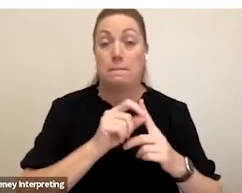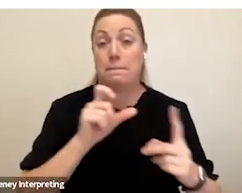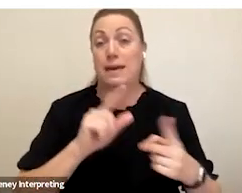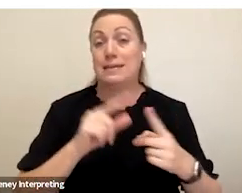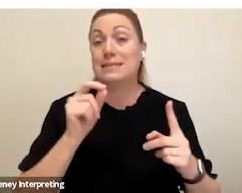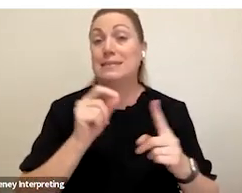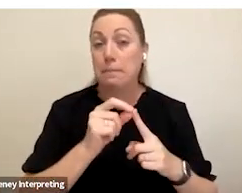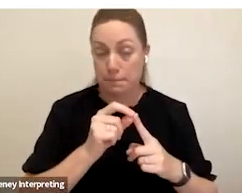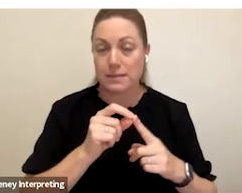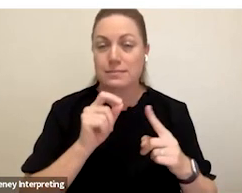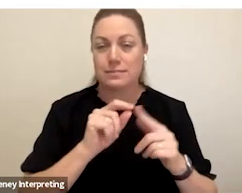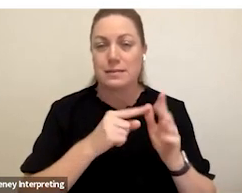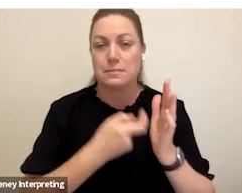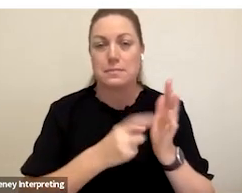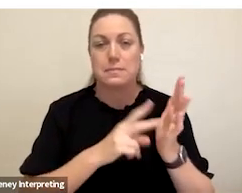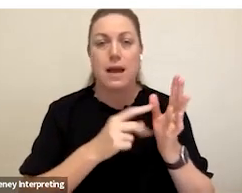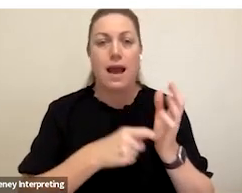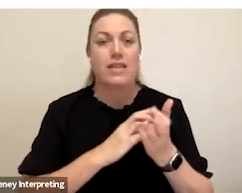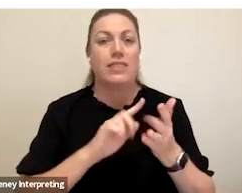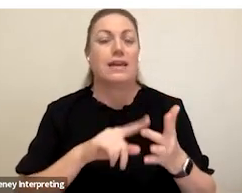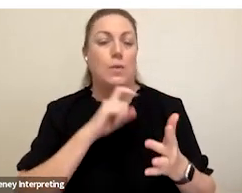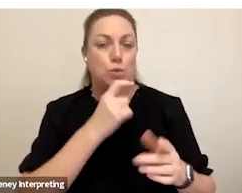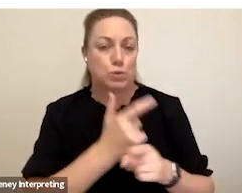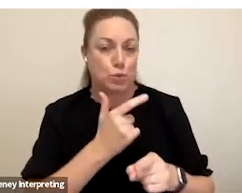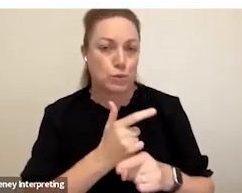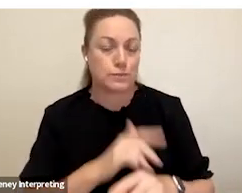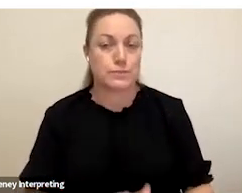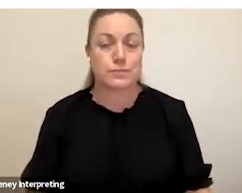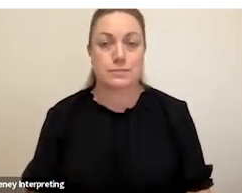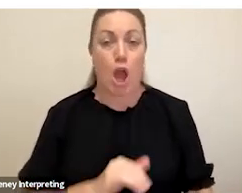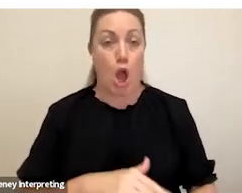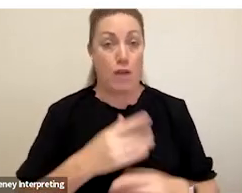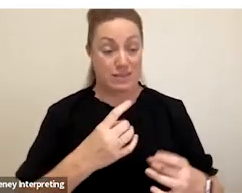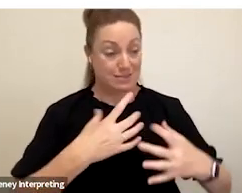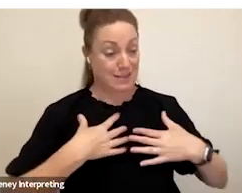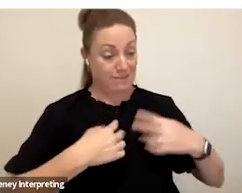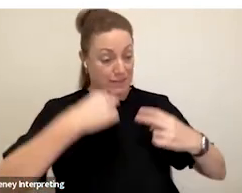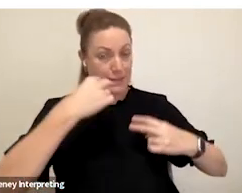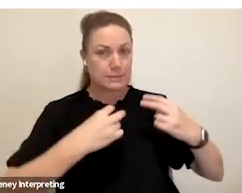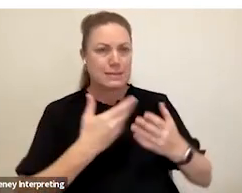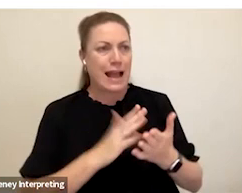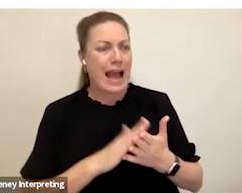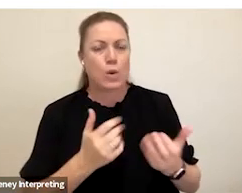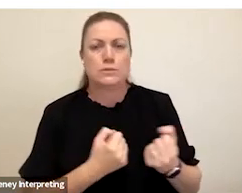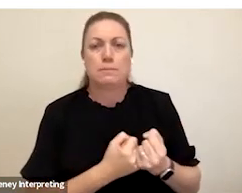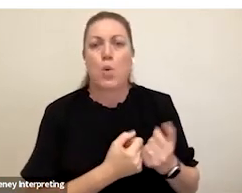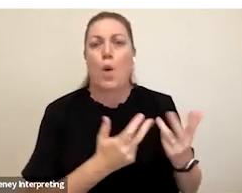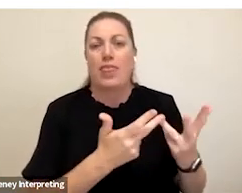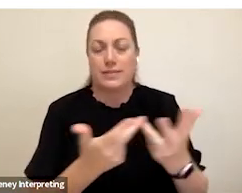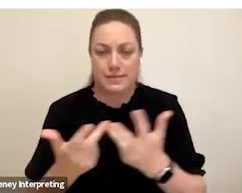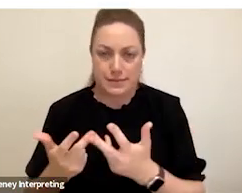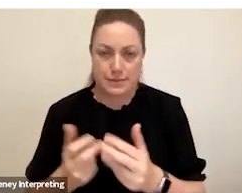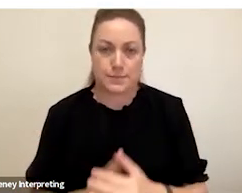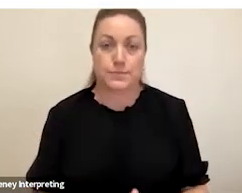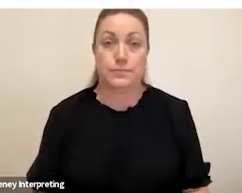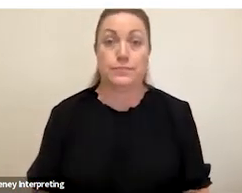Parvathy will speak to about activating self-assessment and for ourselves and supporting others. And on the right-hand side of that slide,